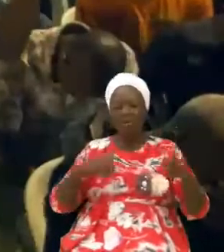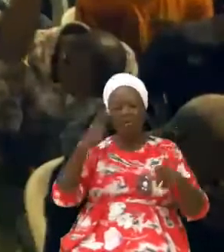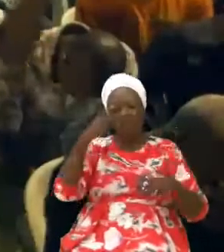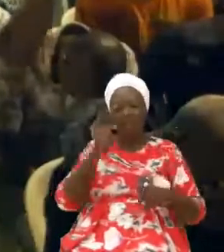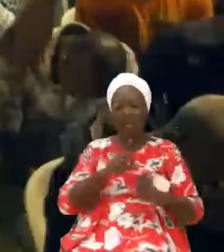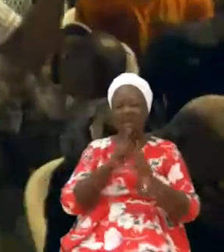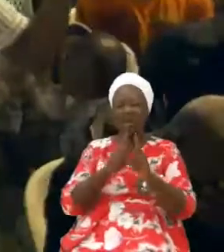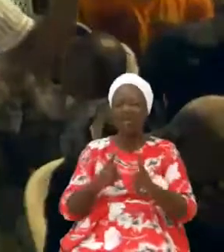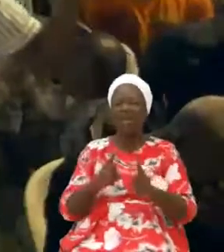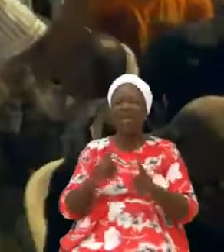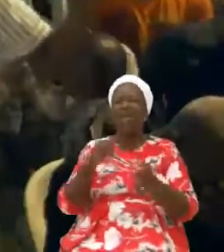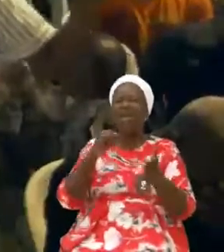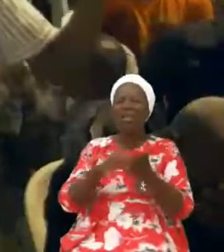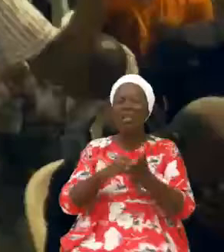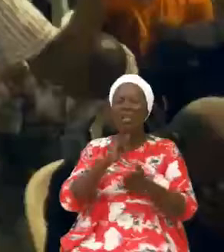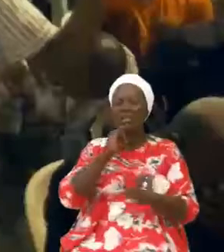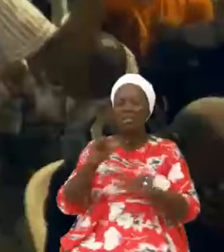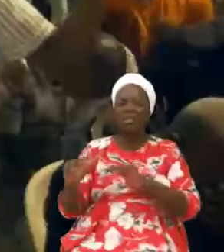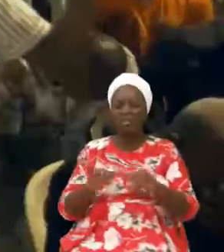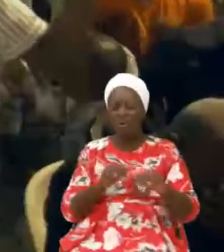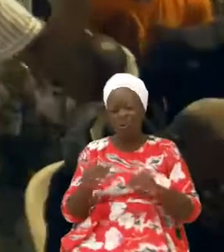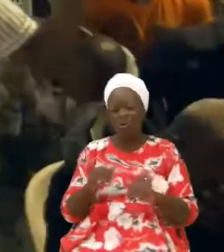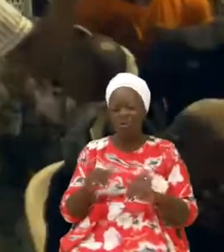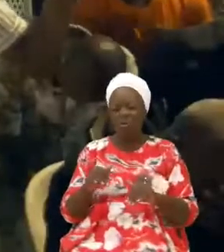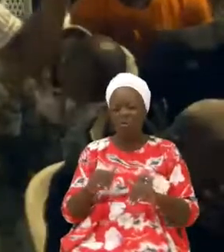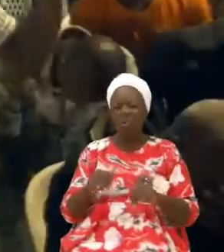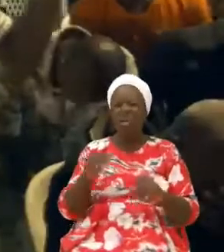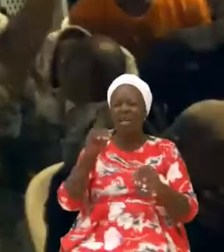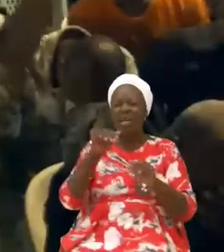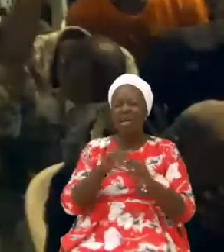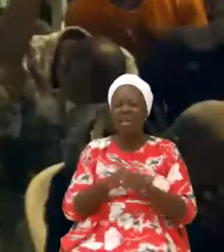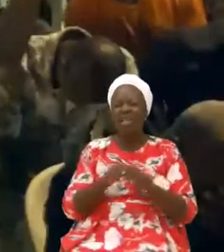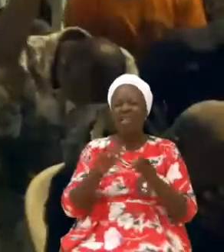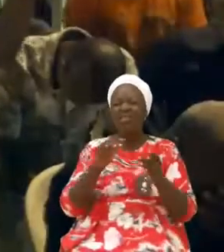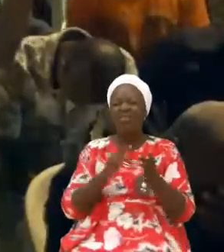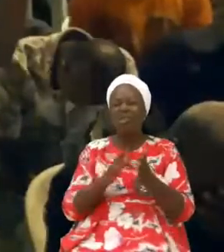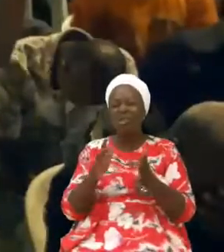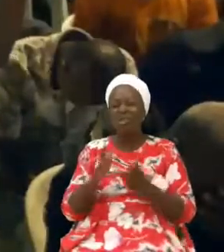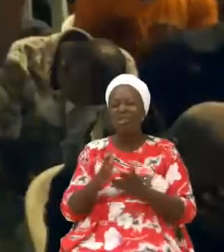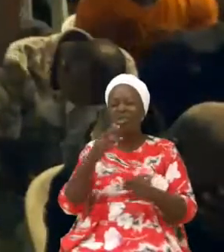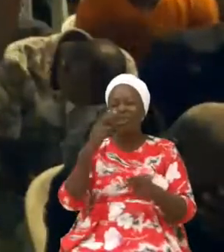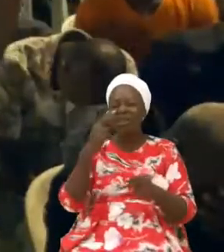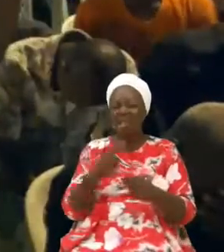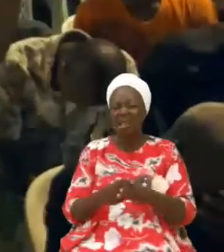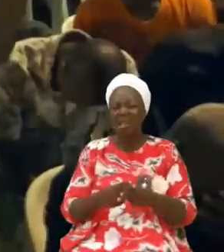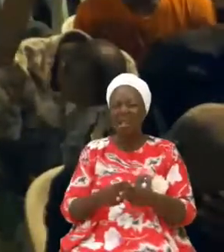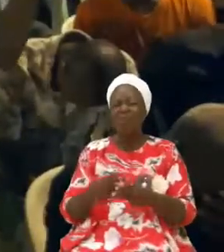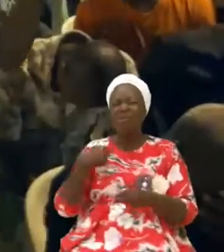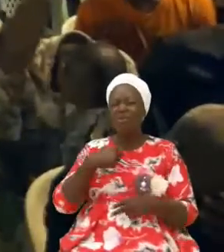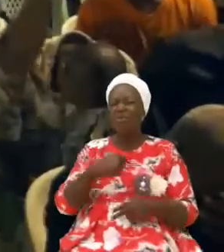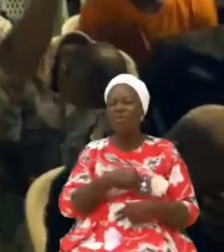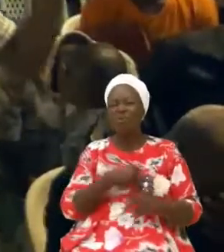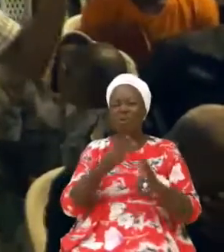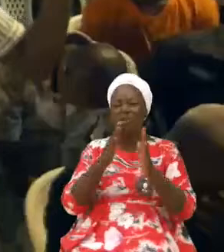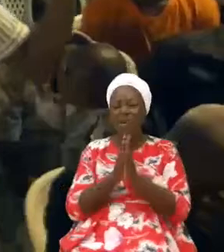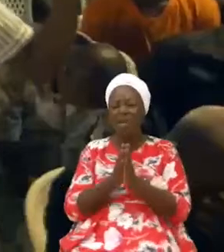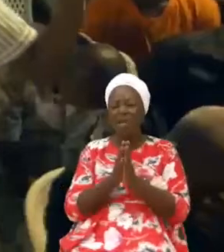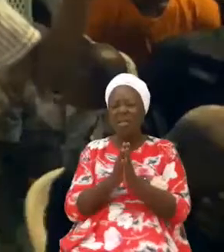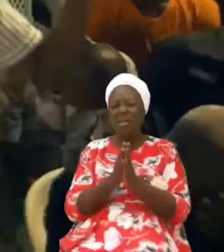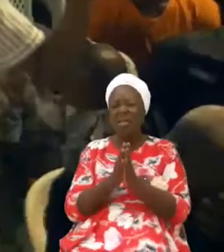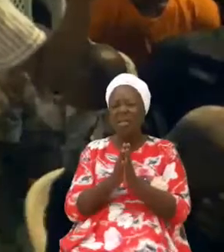right now. Thank you, Lord, for the answer. It is done. In